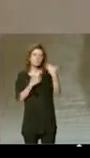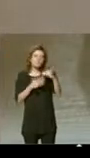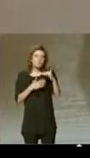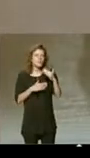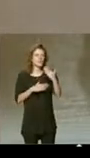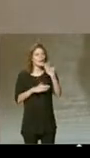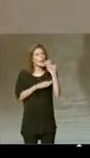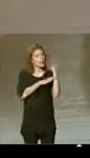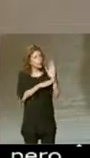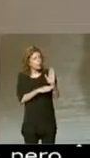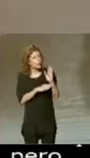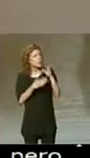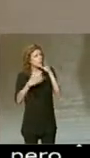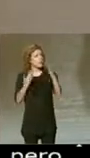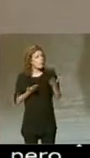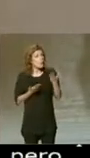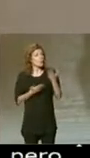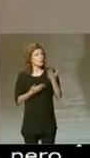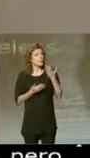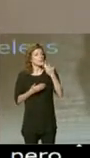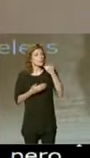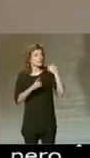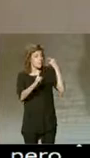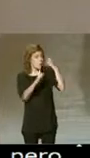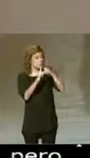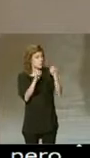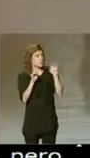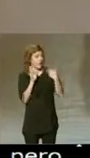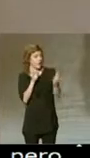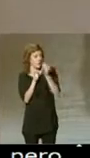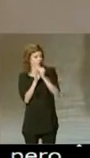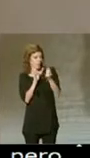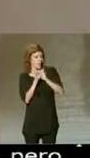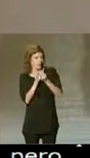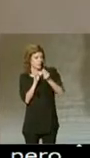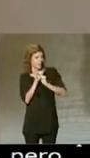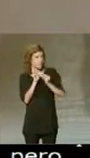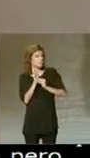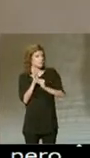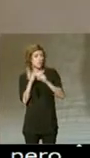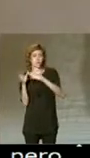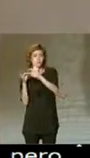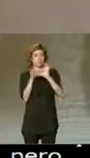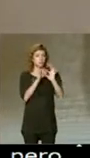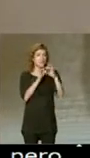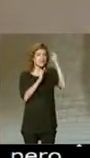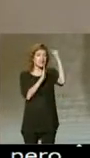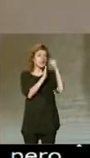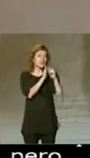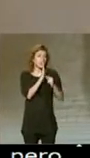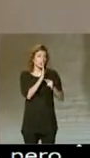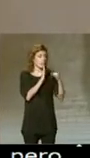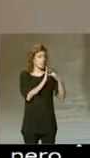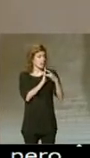Nevertheless, I do think that it is a paradigm that goes to show that whenever you set up certain objectives and whenever